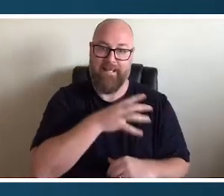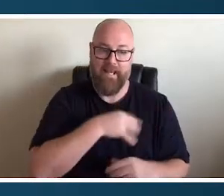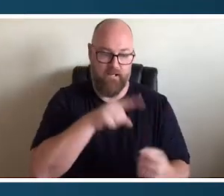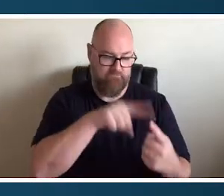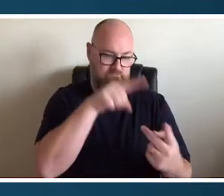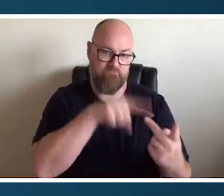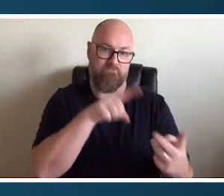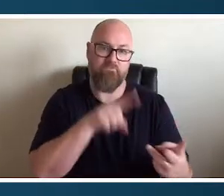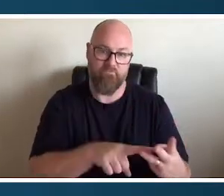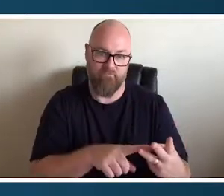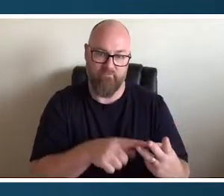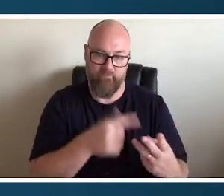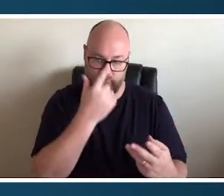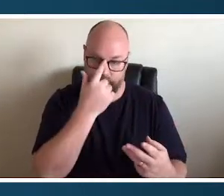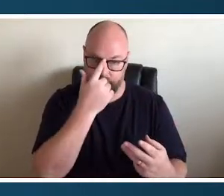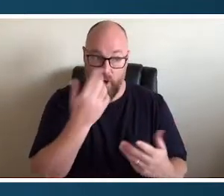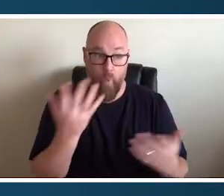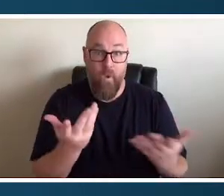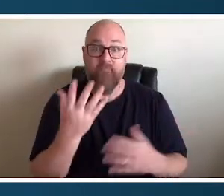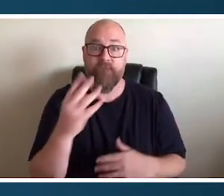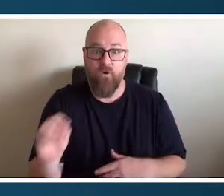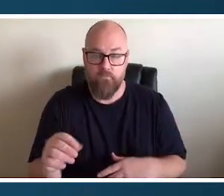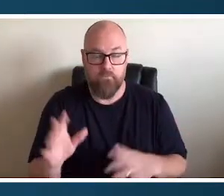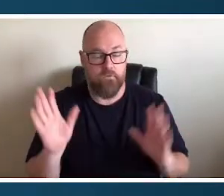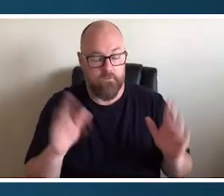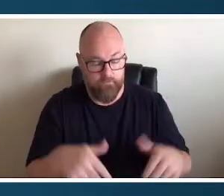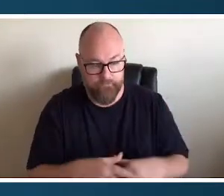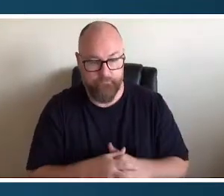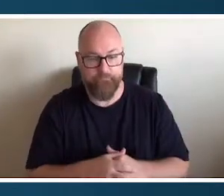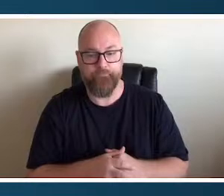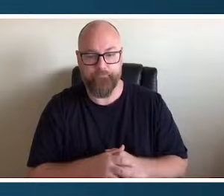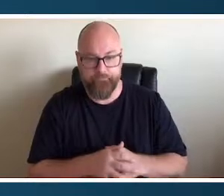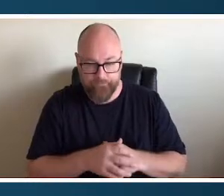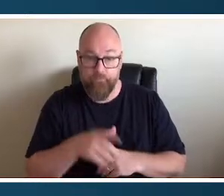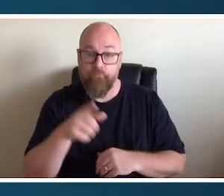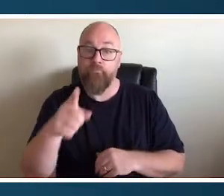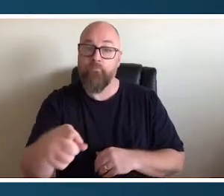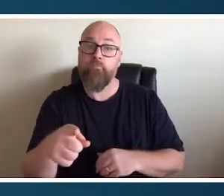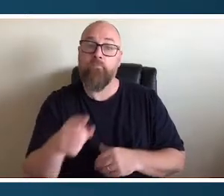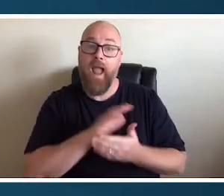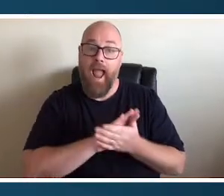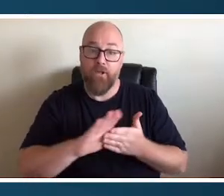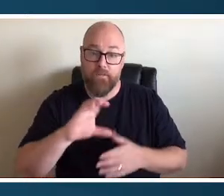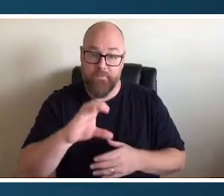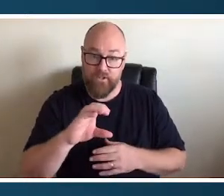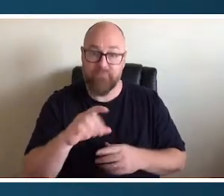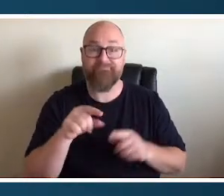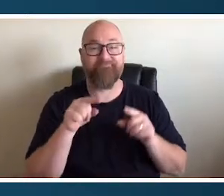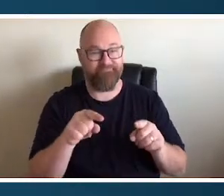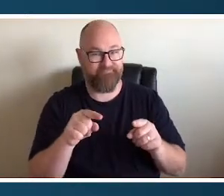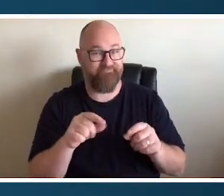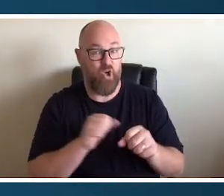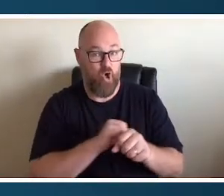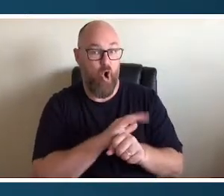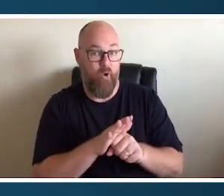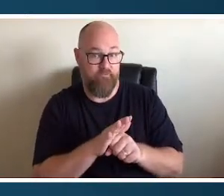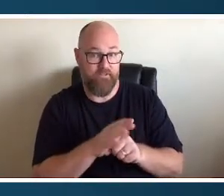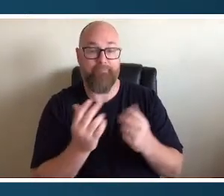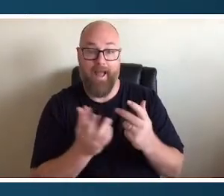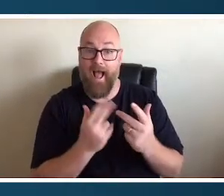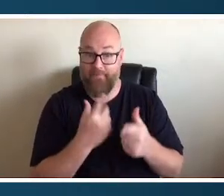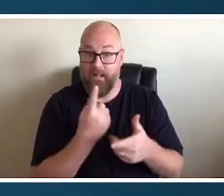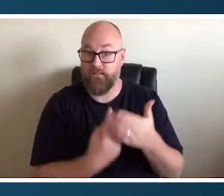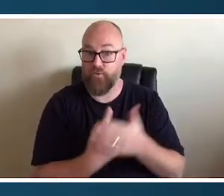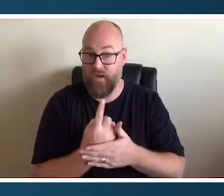situation is in public health interventions. And COVID was one of those situations in which in many countries